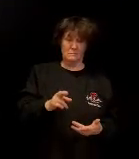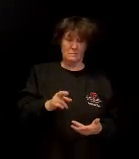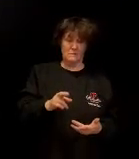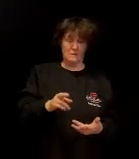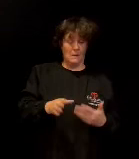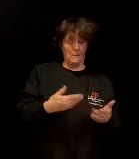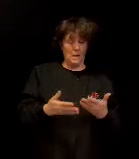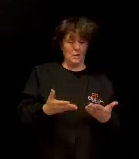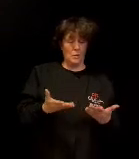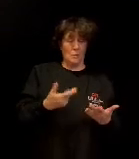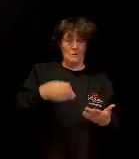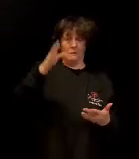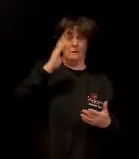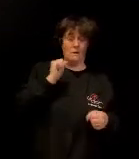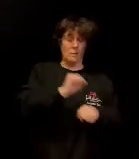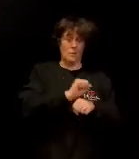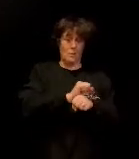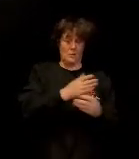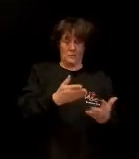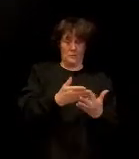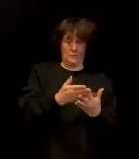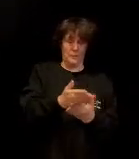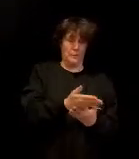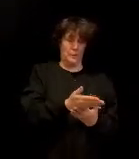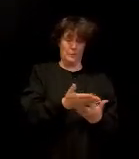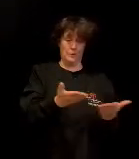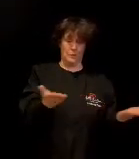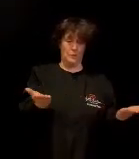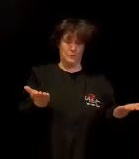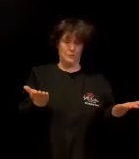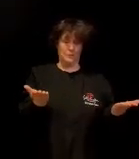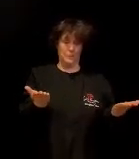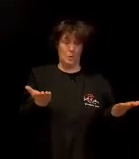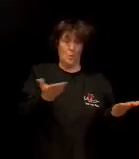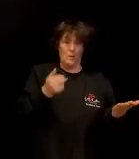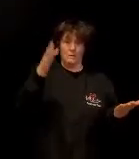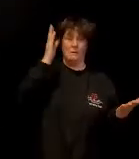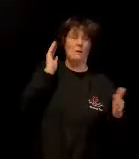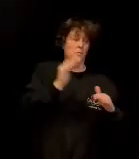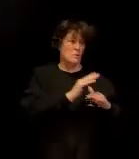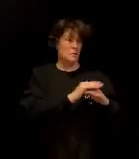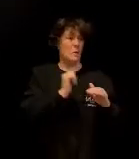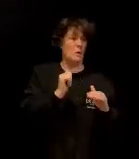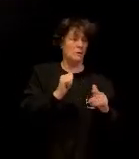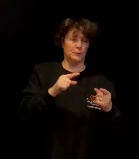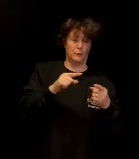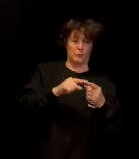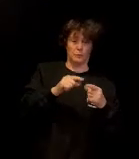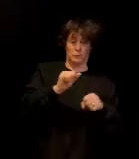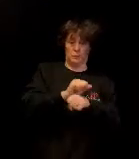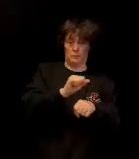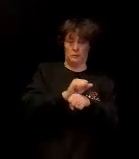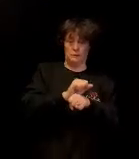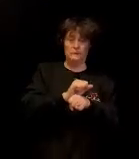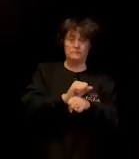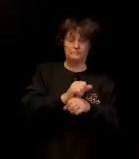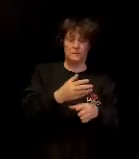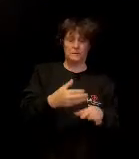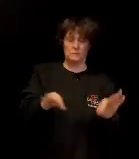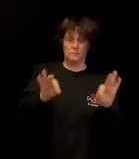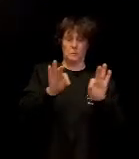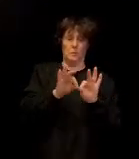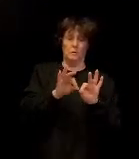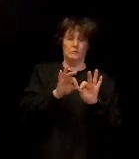God is doing through you. It matters what God has called us to. Amen? It matters. You